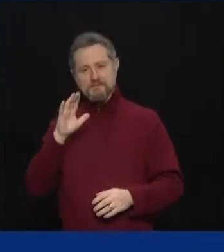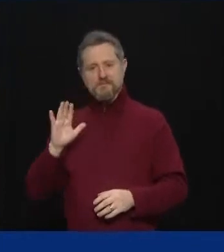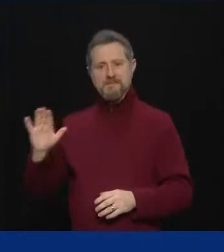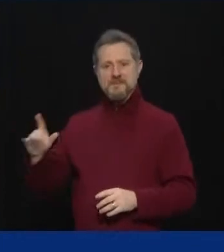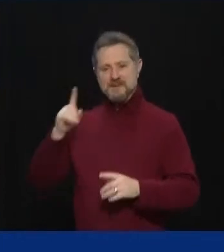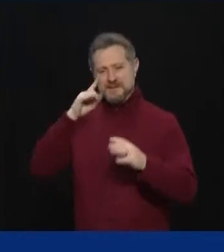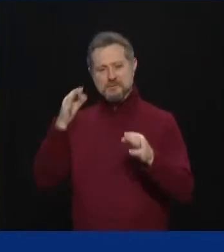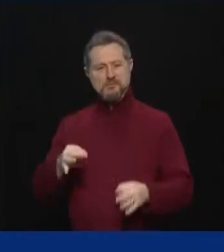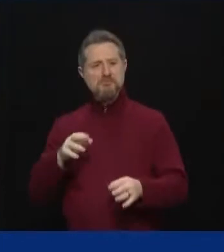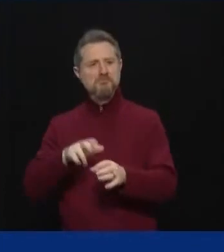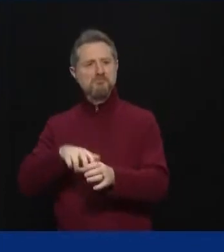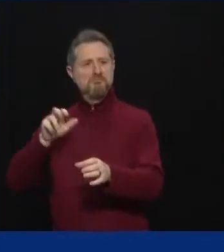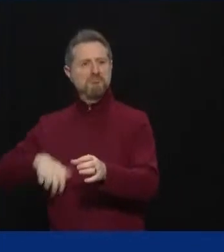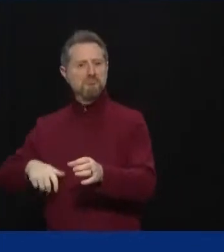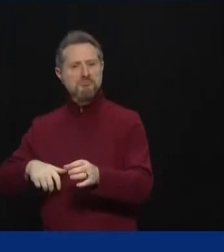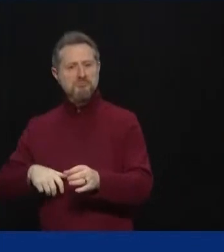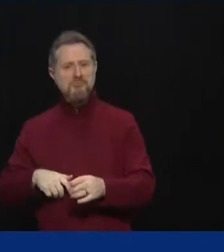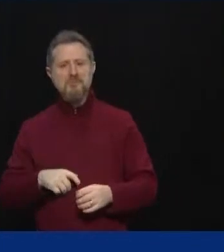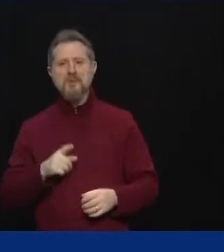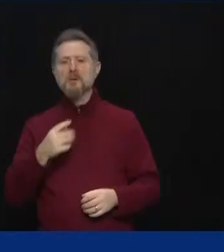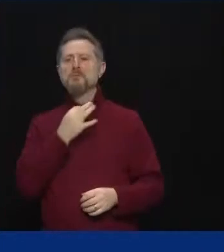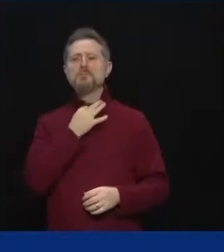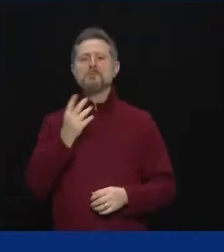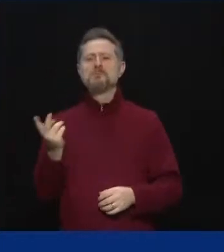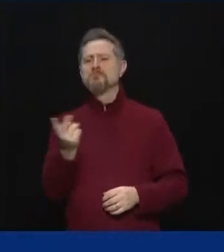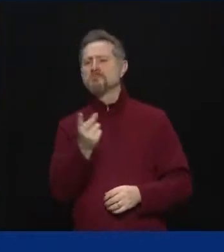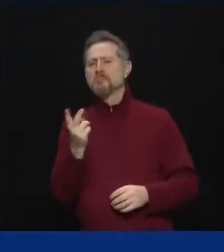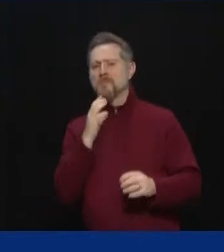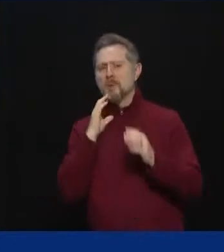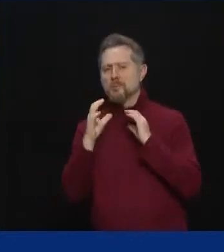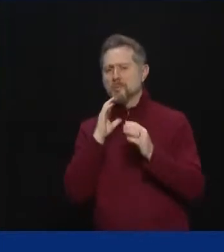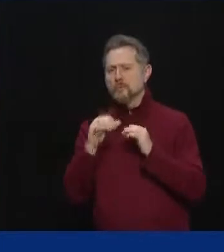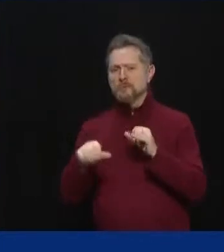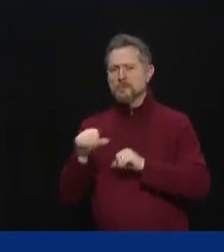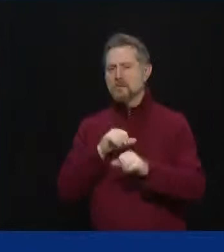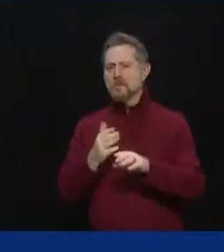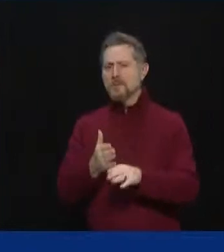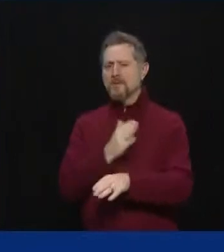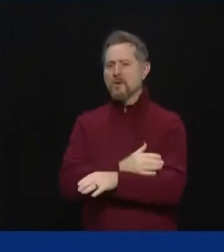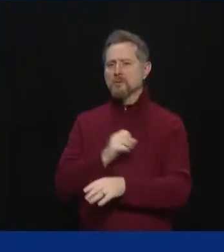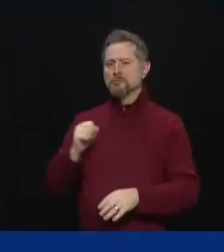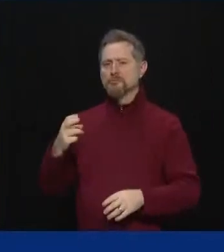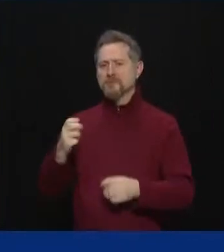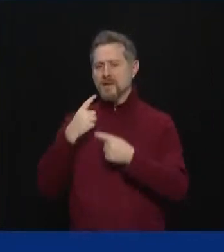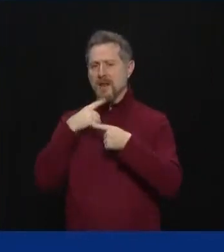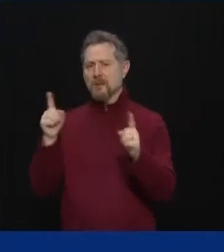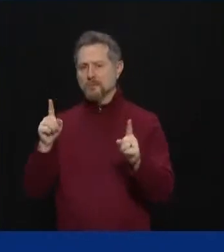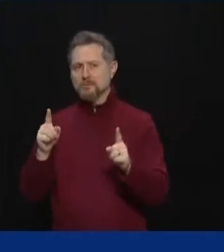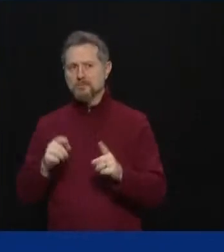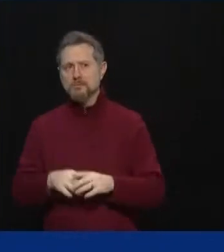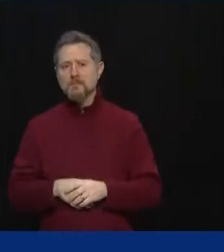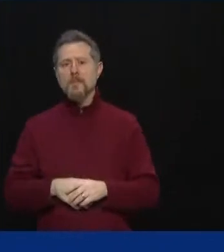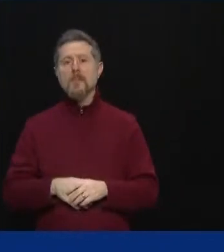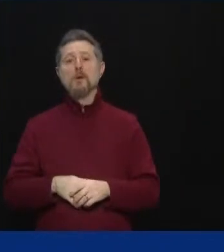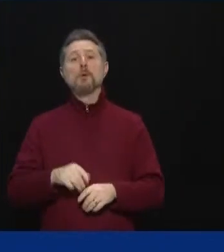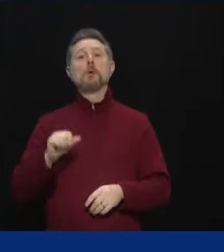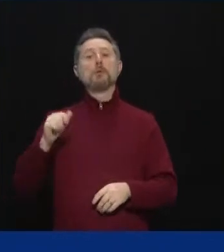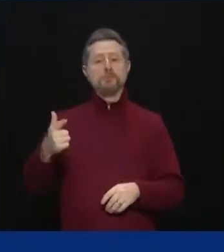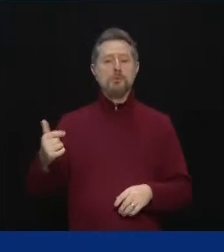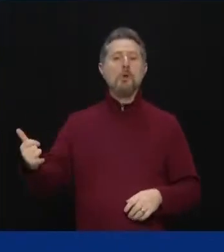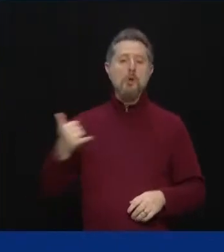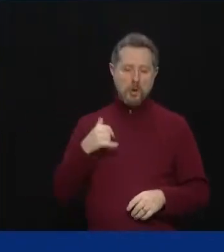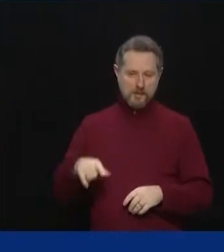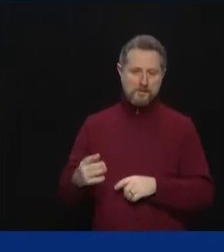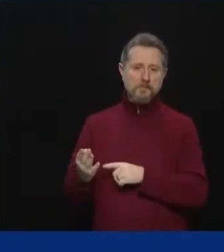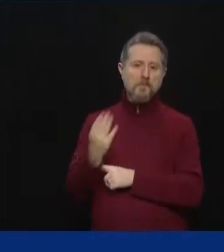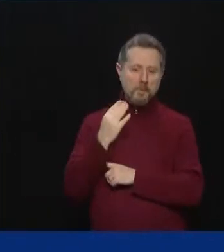And did the two of you talk to each other before she made the announcement earlier today? The Attorney General did call me this morning